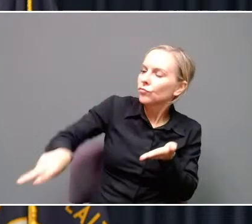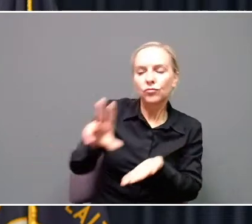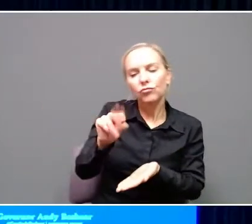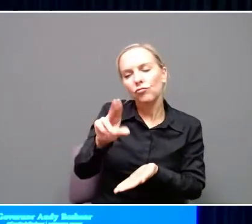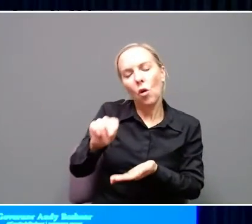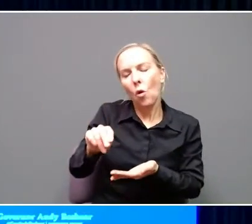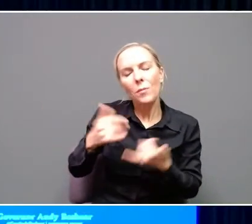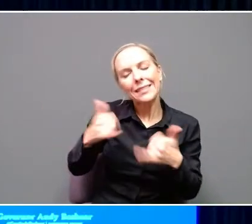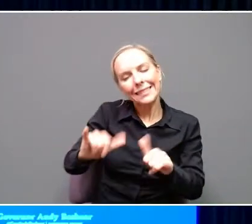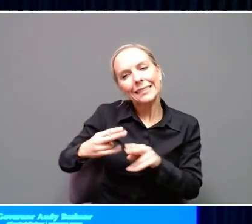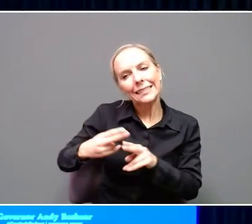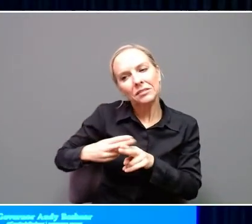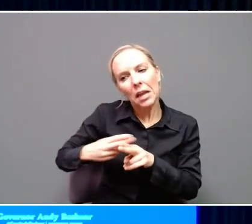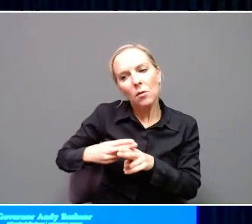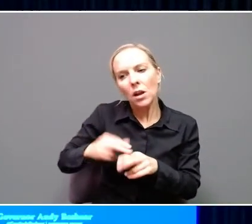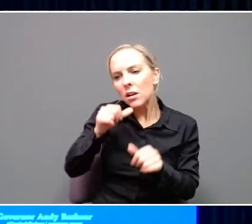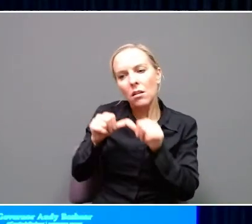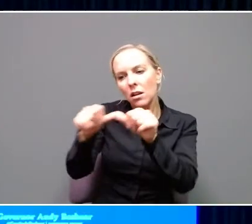Governor.